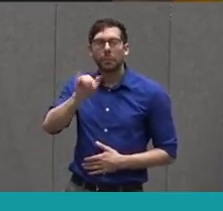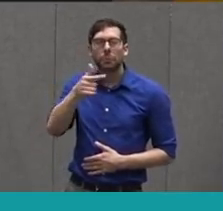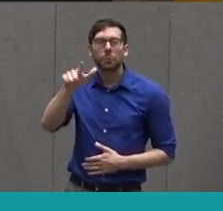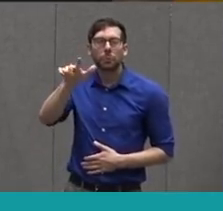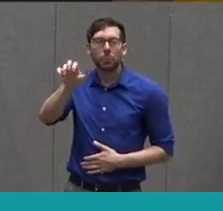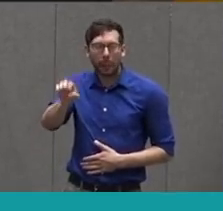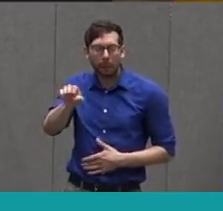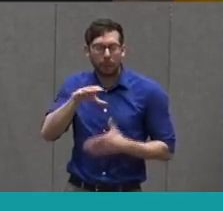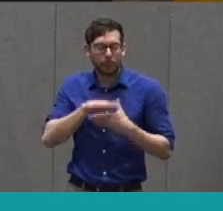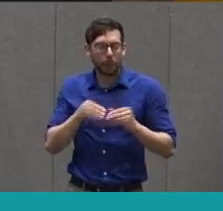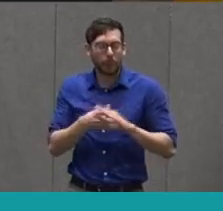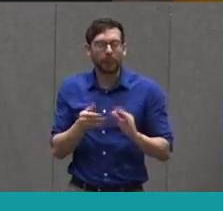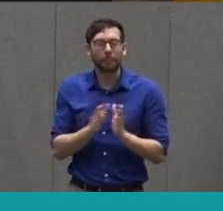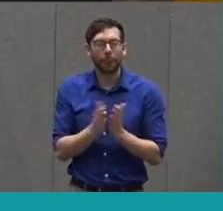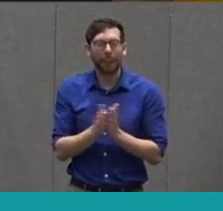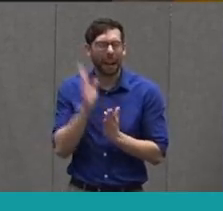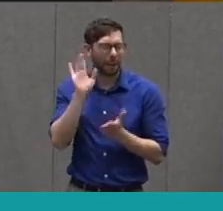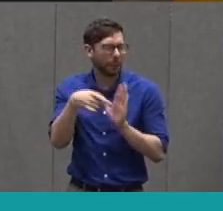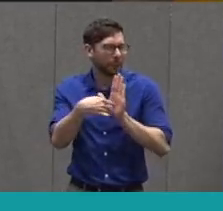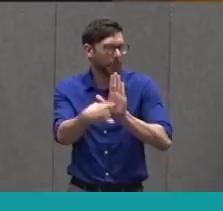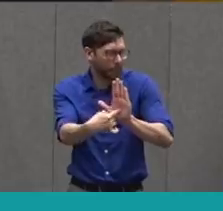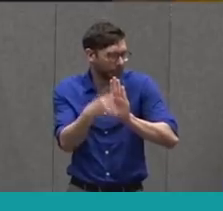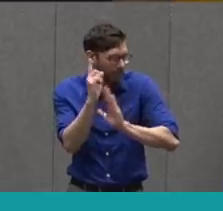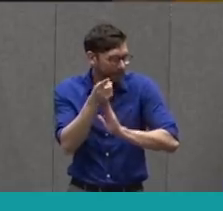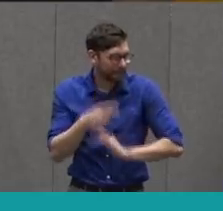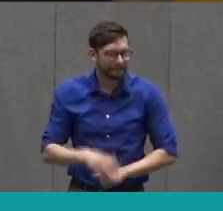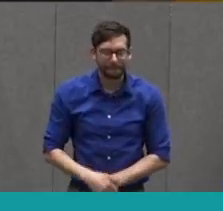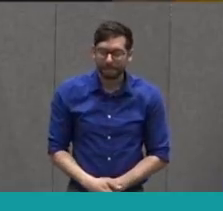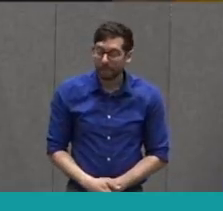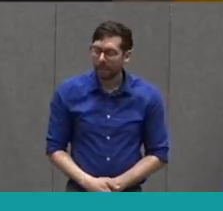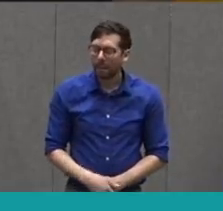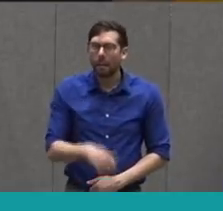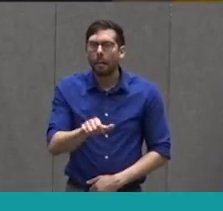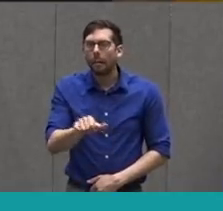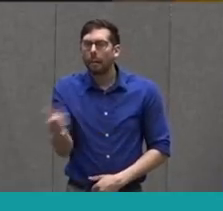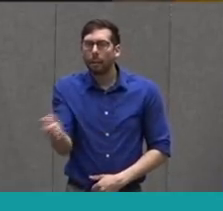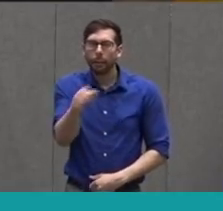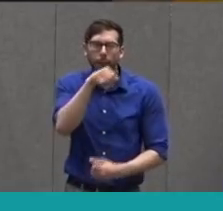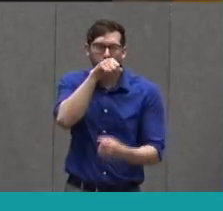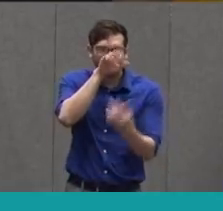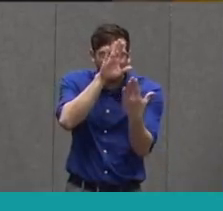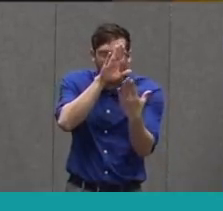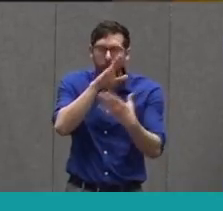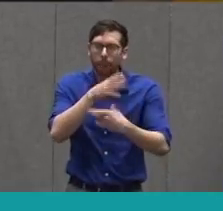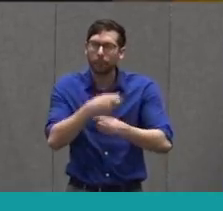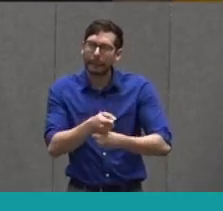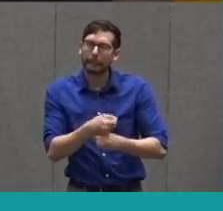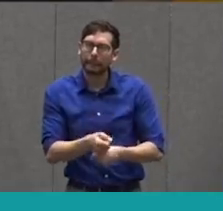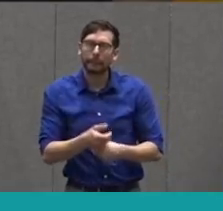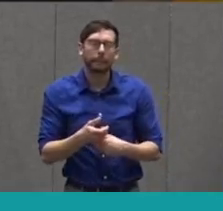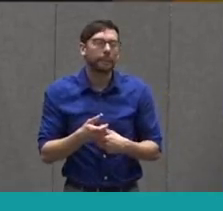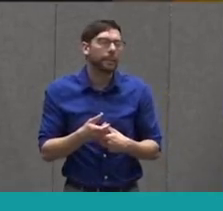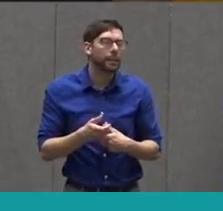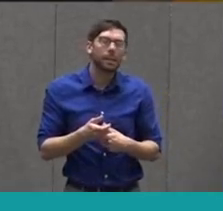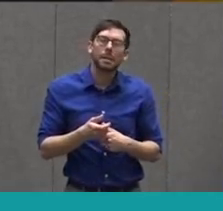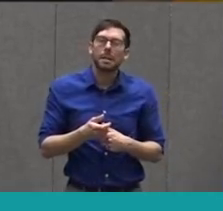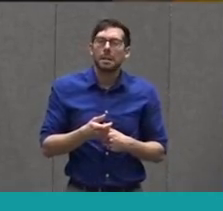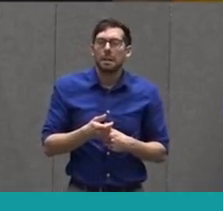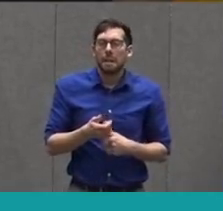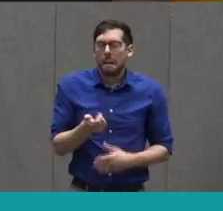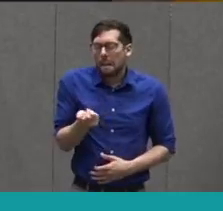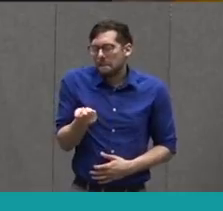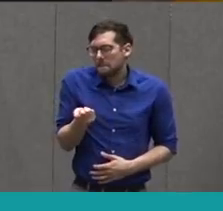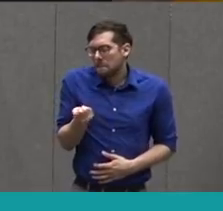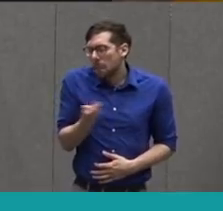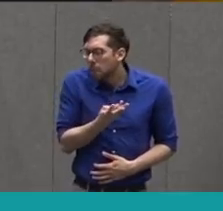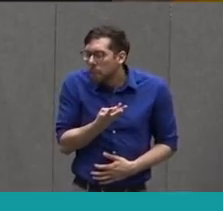just a second. But the other way that you could make one is you could take a few pieces of blank white paper. I'm going to